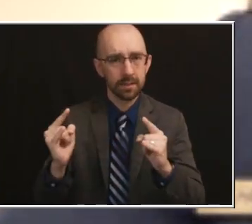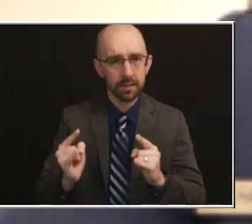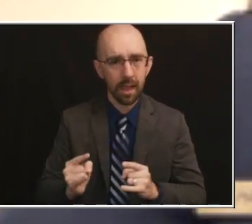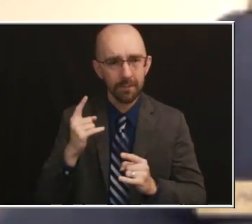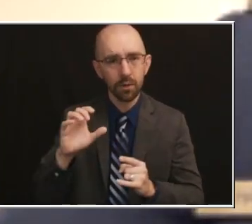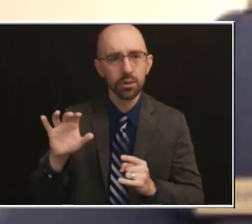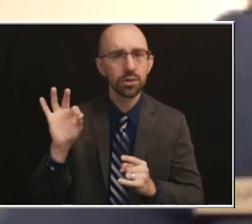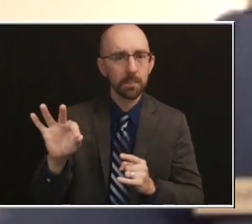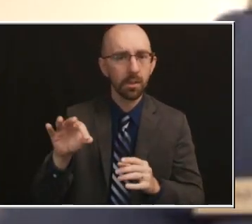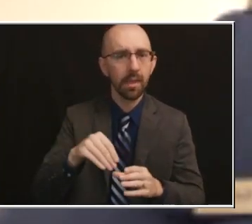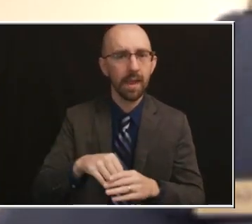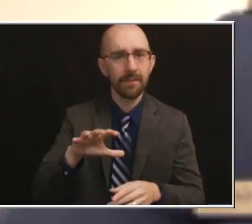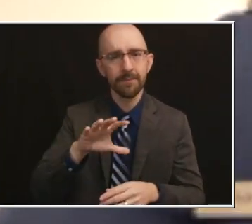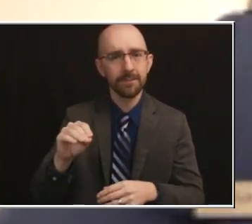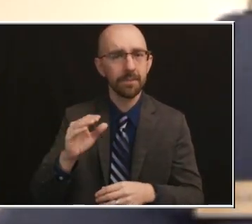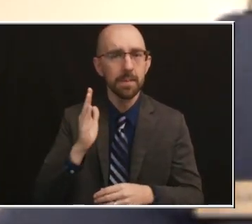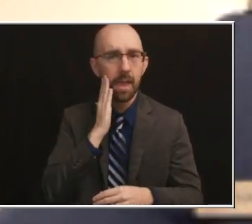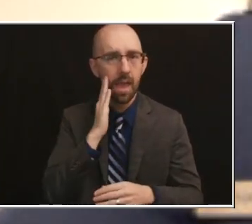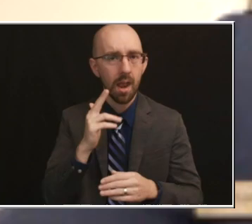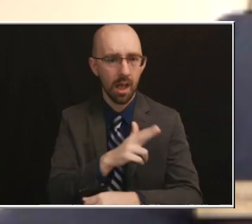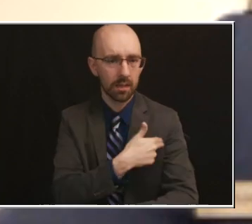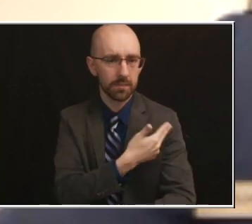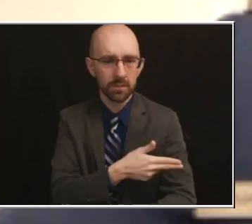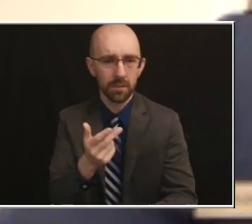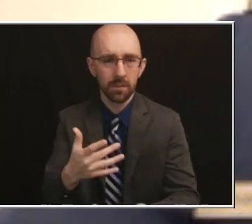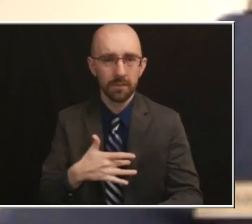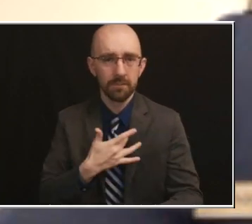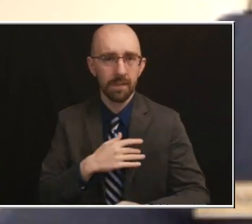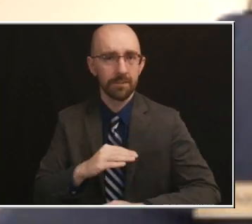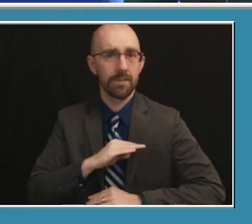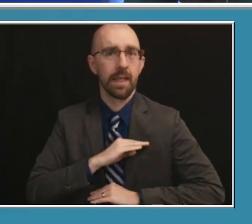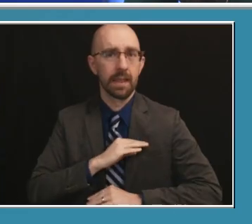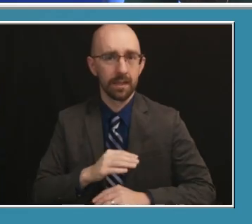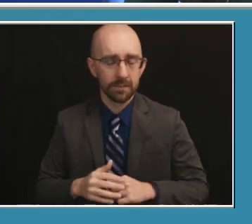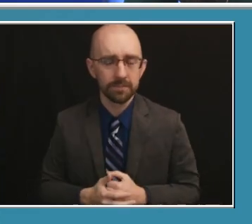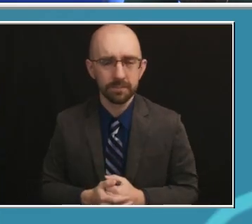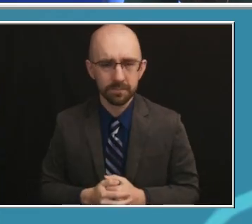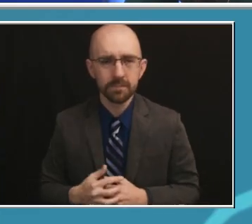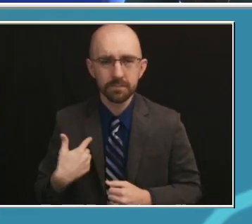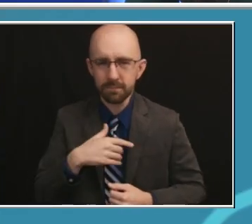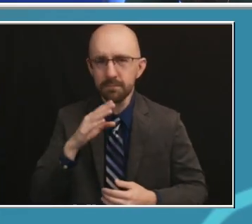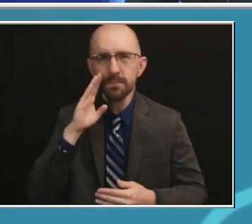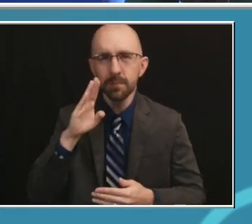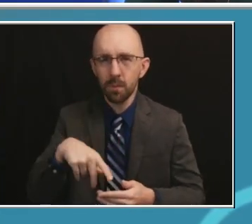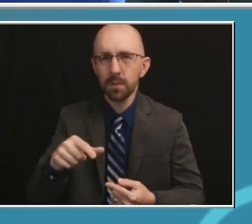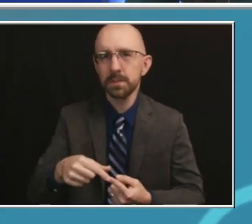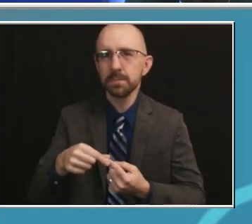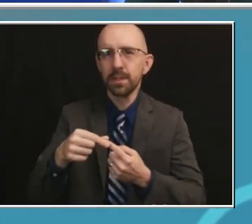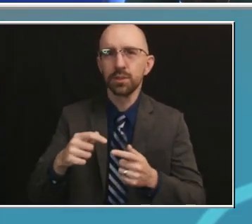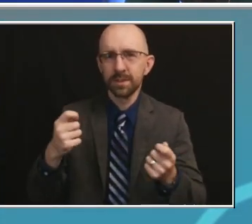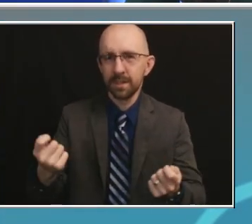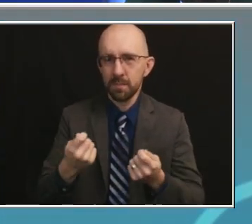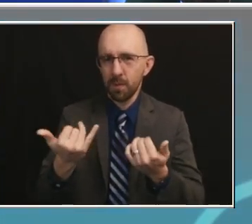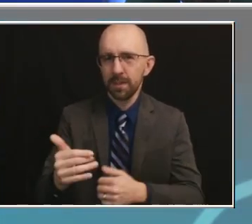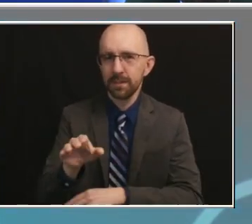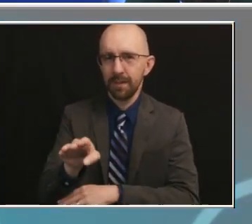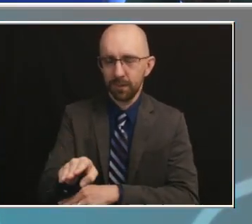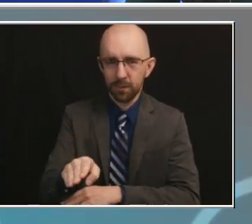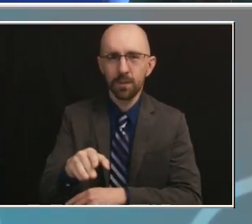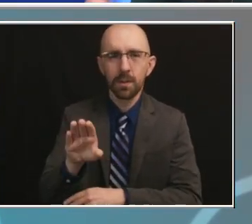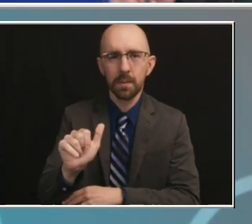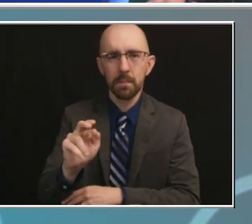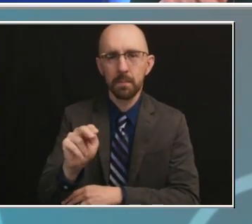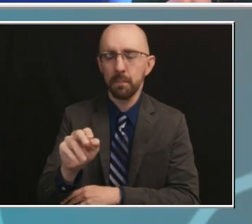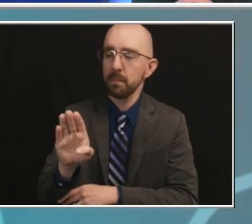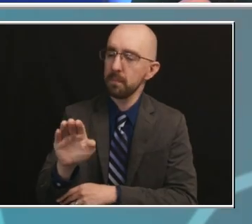hospital. So it was really quite fulfilling. We know that there's a special ceremony this afternoon at the Battenfield